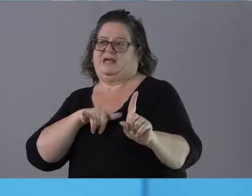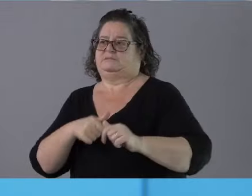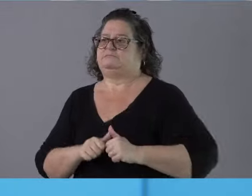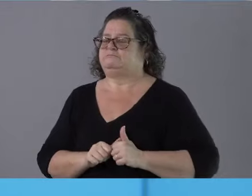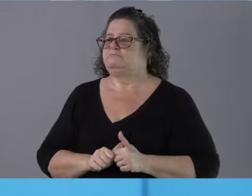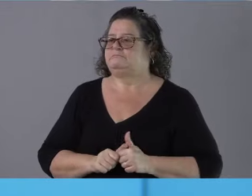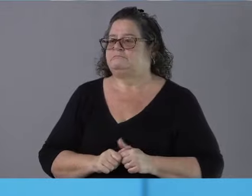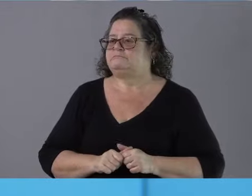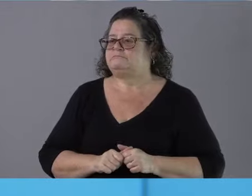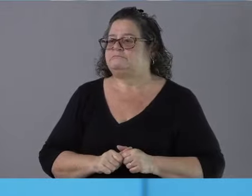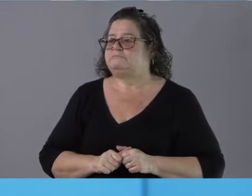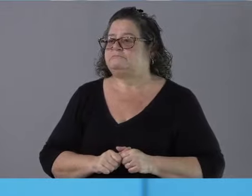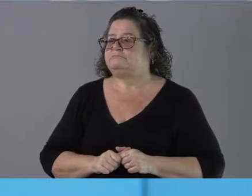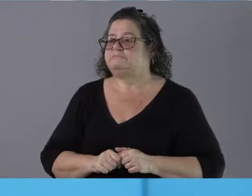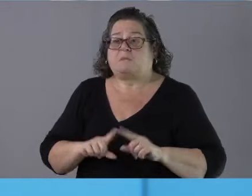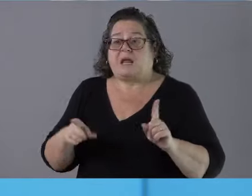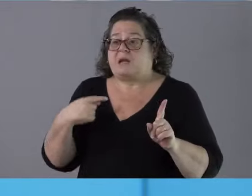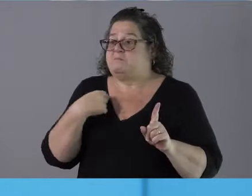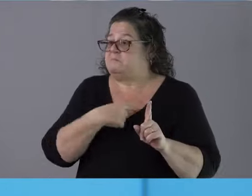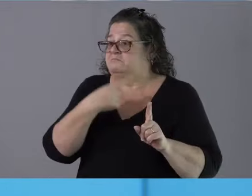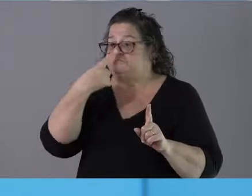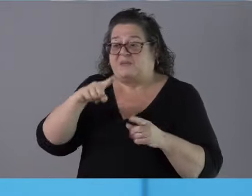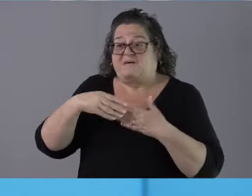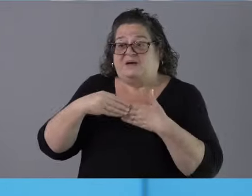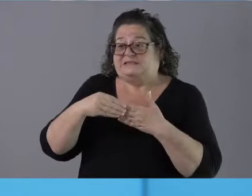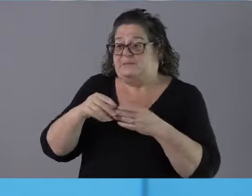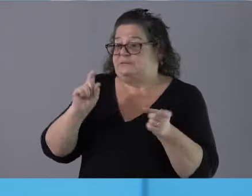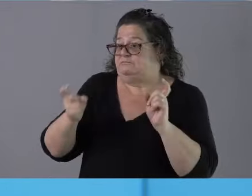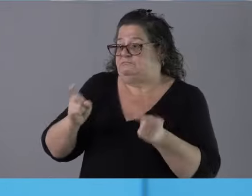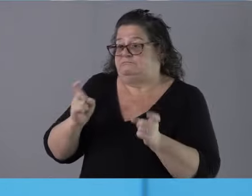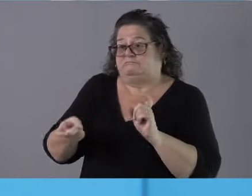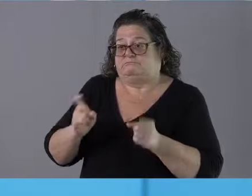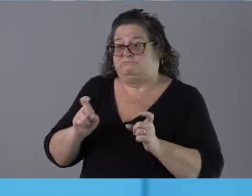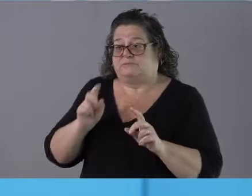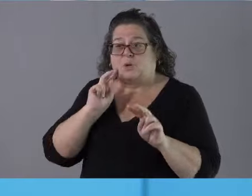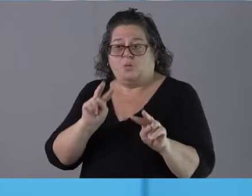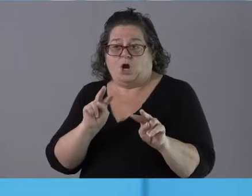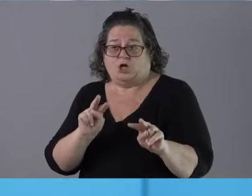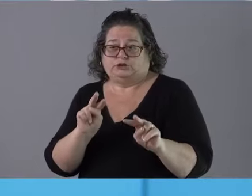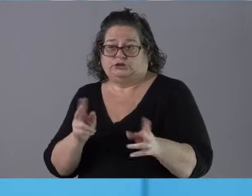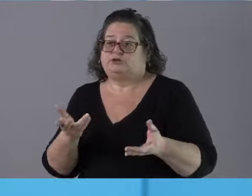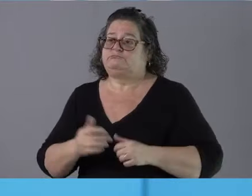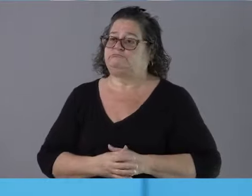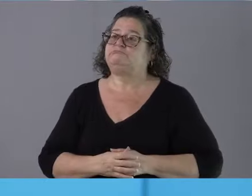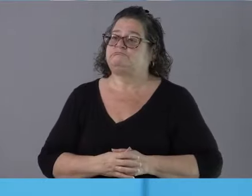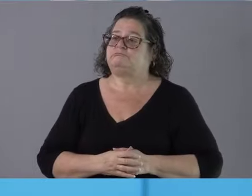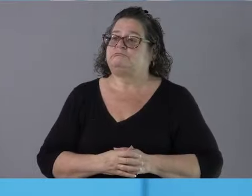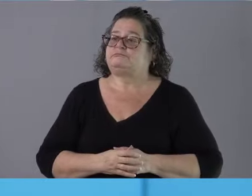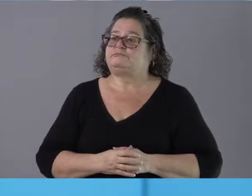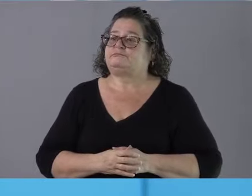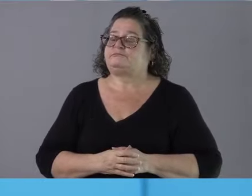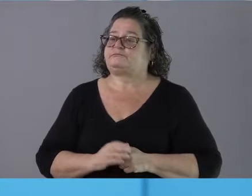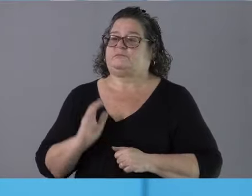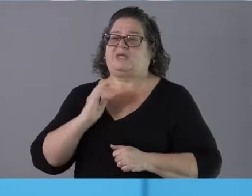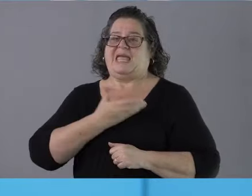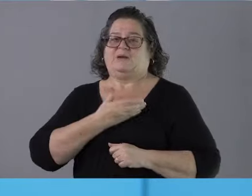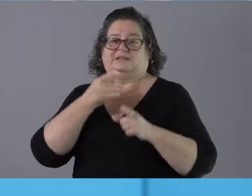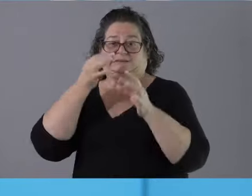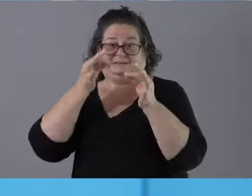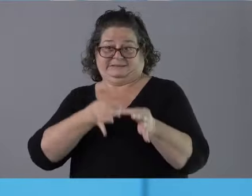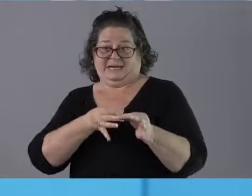adjustments, and like I said, they'll be incremental, and they're targeted and focused on better